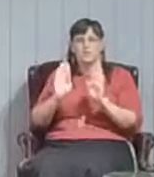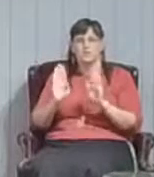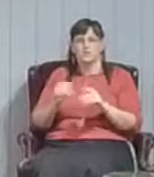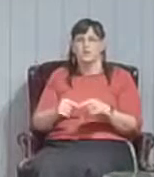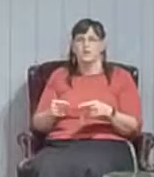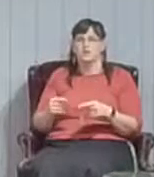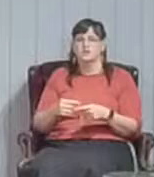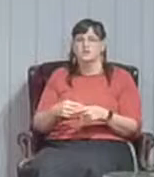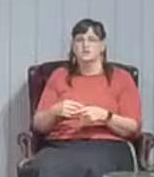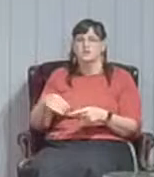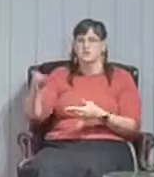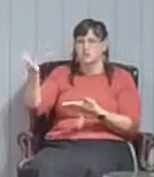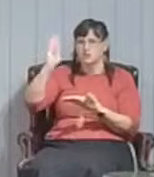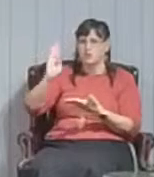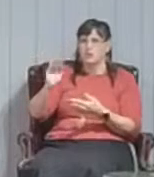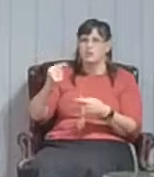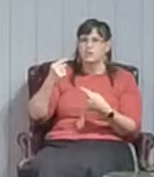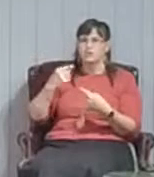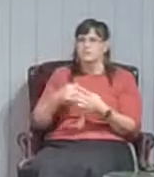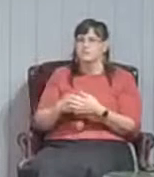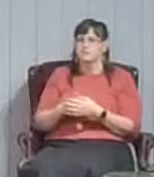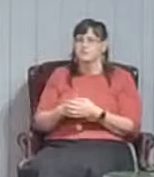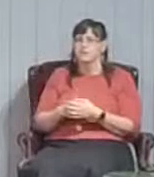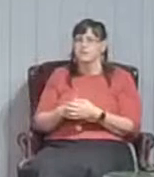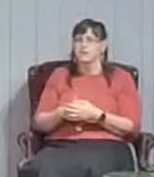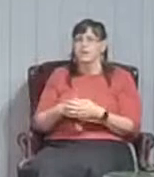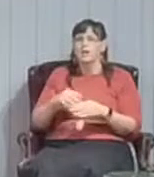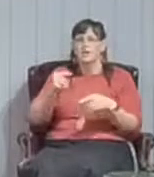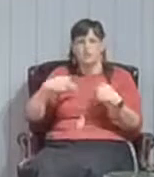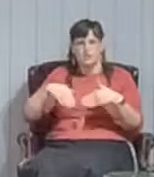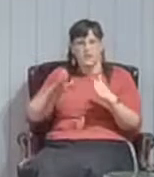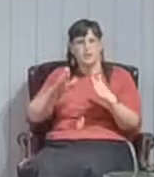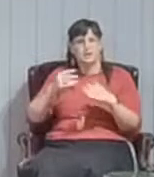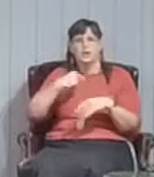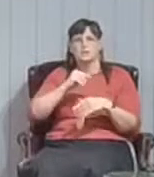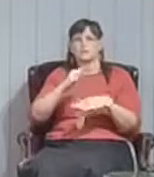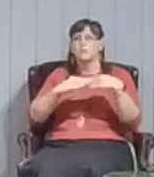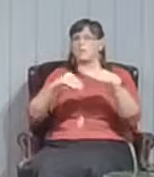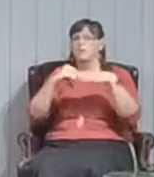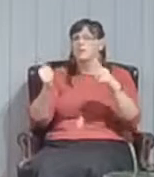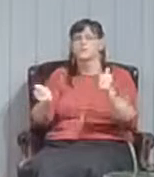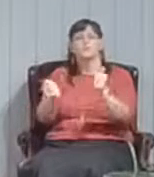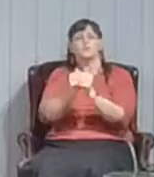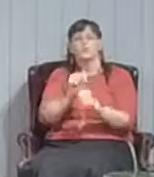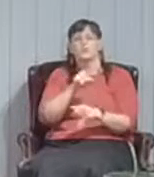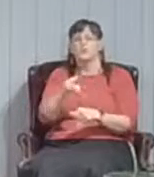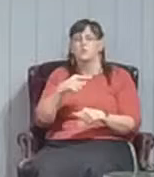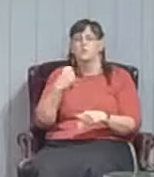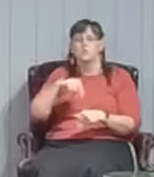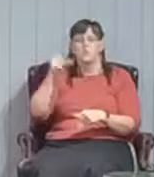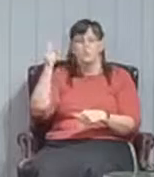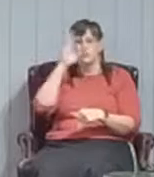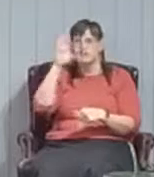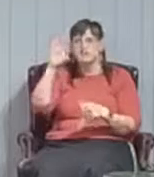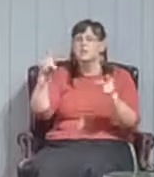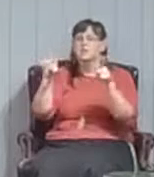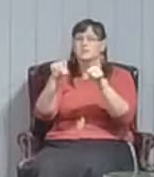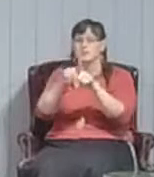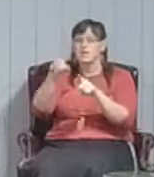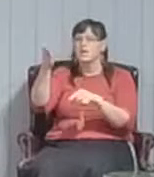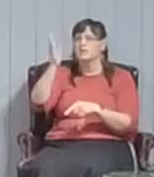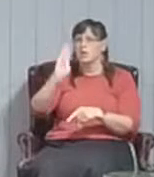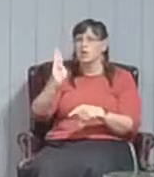Hadden, king of Asher, which brought us up hither. Let us build with you. We seek the same God that you do." You